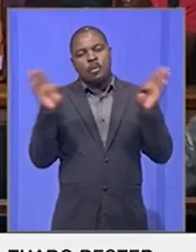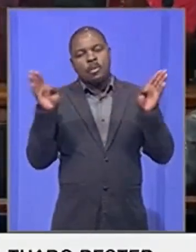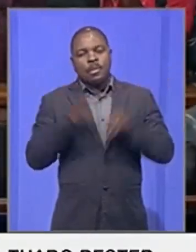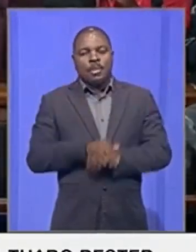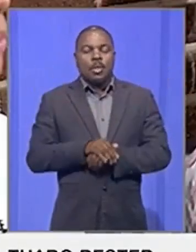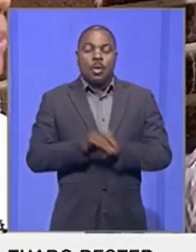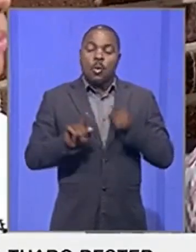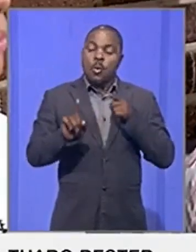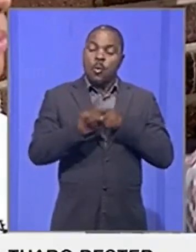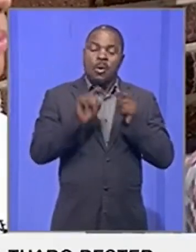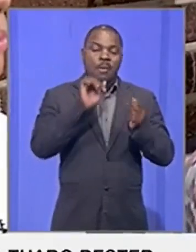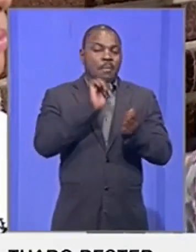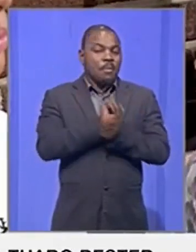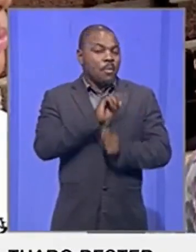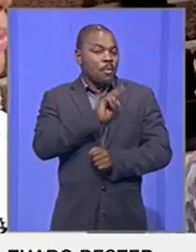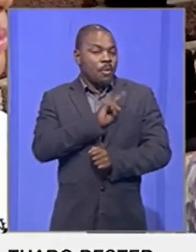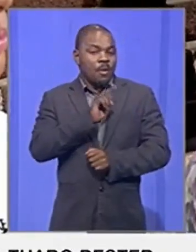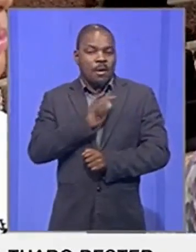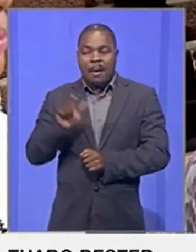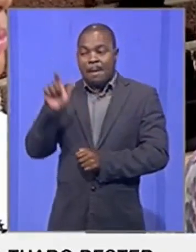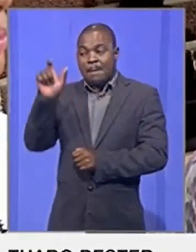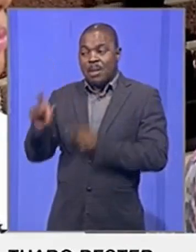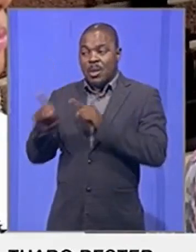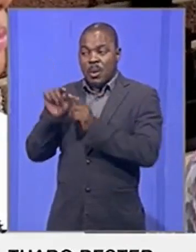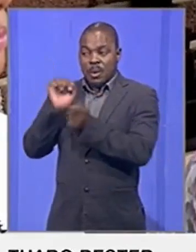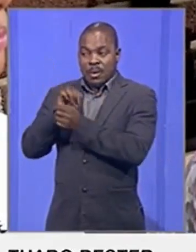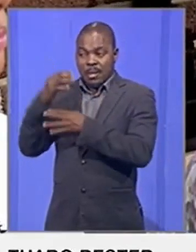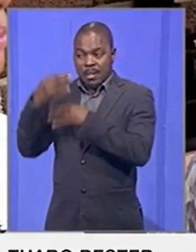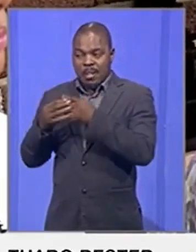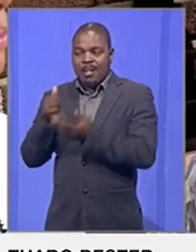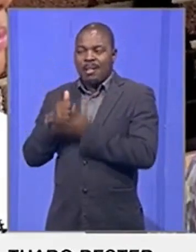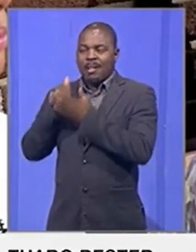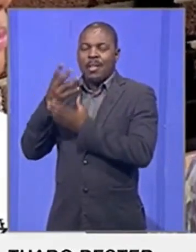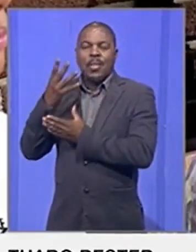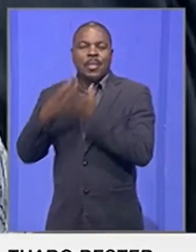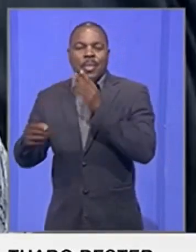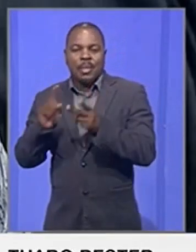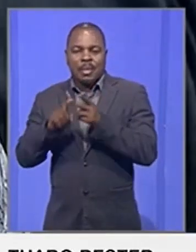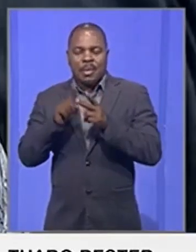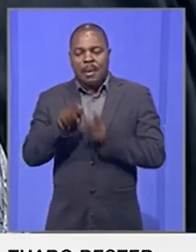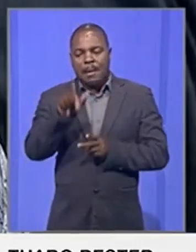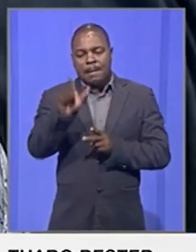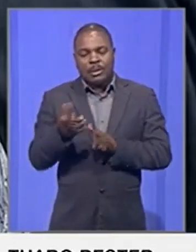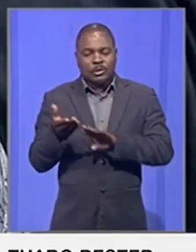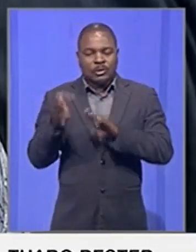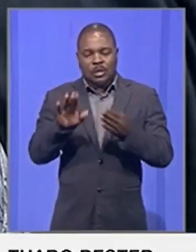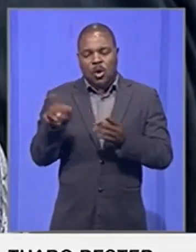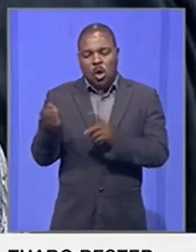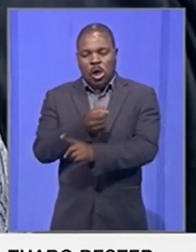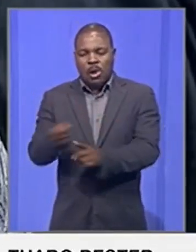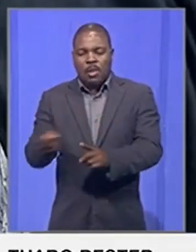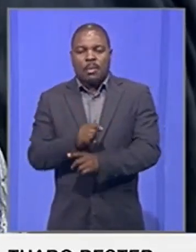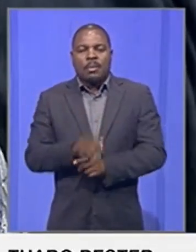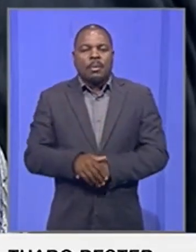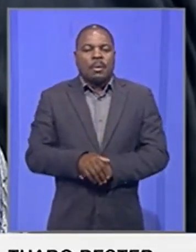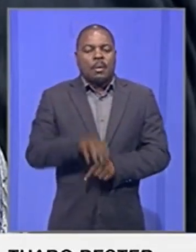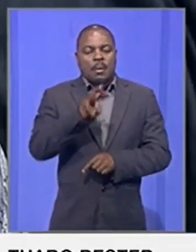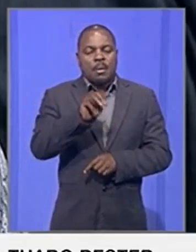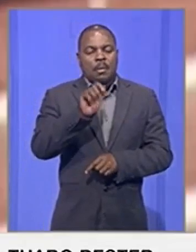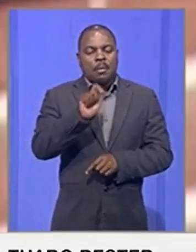o latofadiwa ka go thusa motshwara gongwe ga kwa kgolegelong le go hena setupu. Balatofadiwa ka ene Senwe